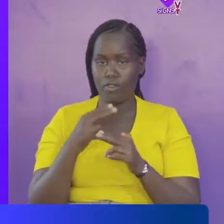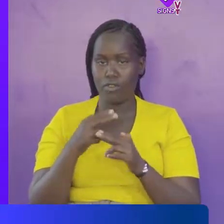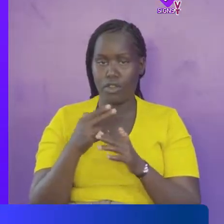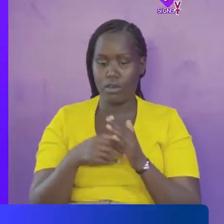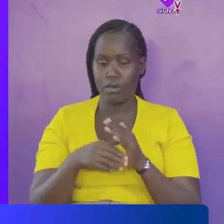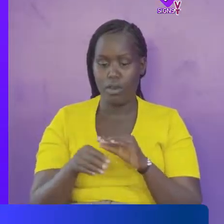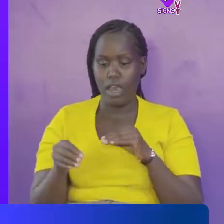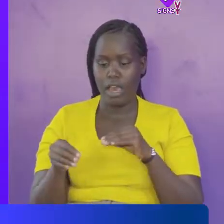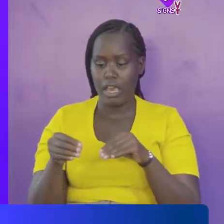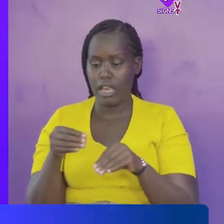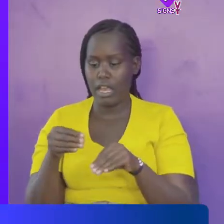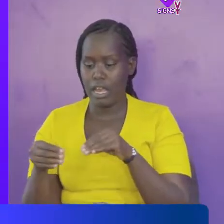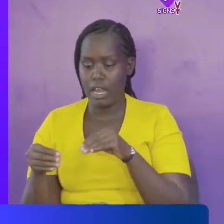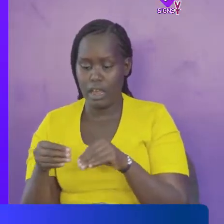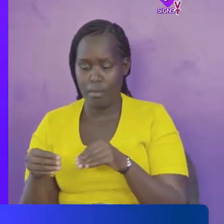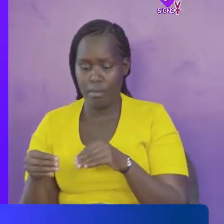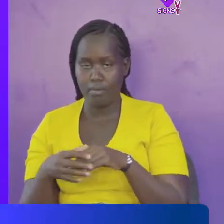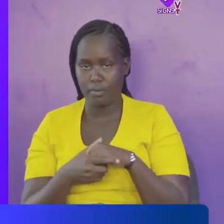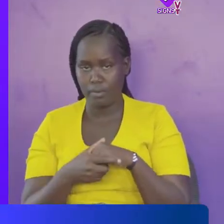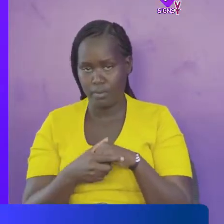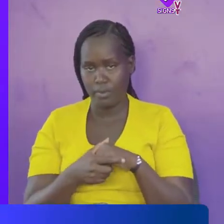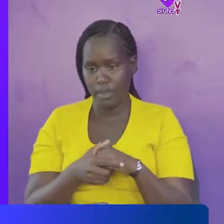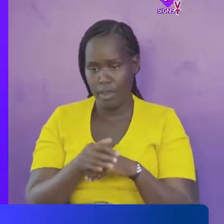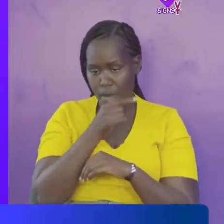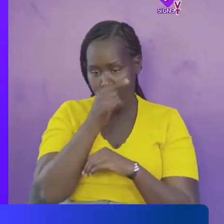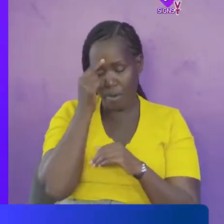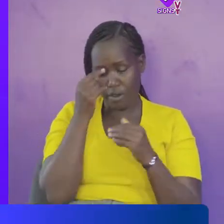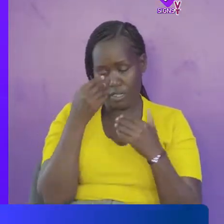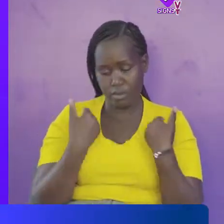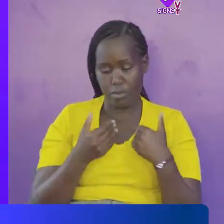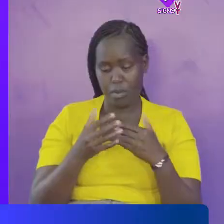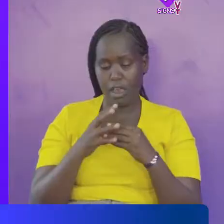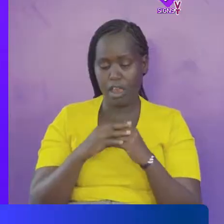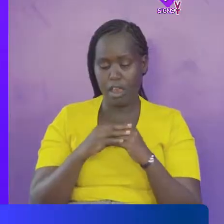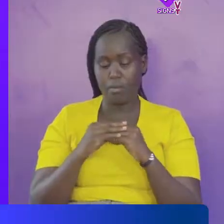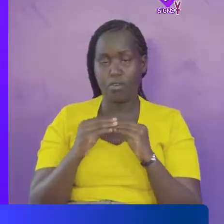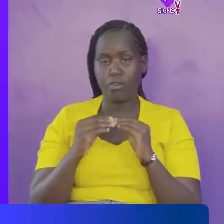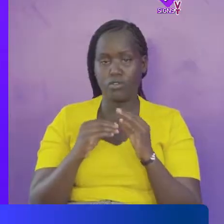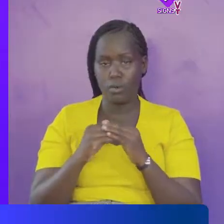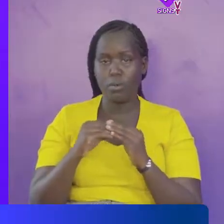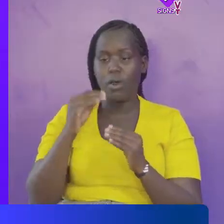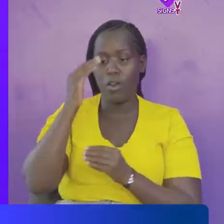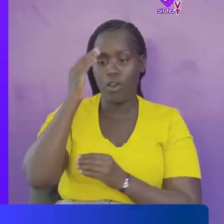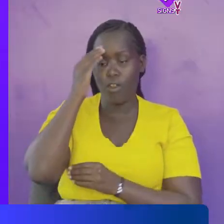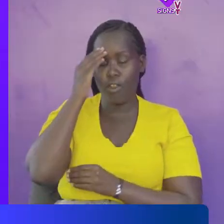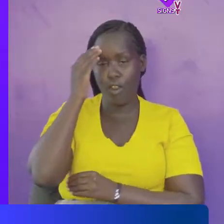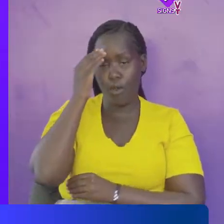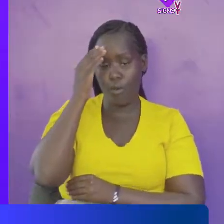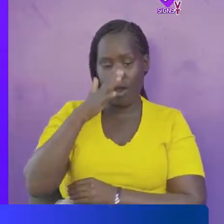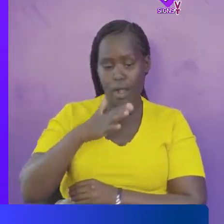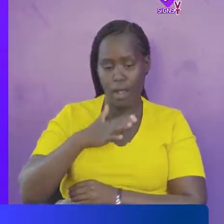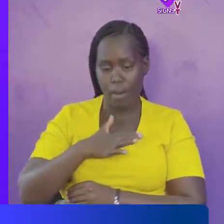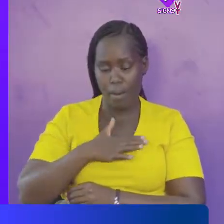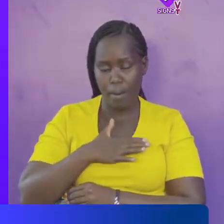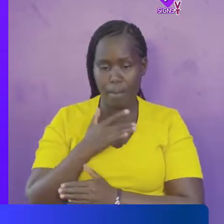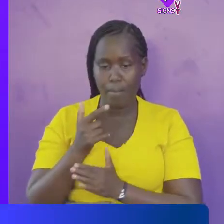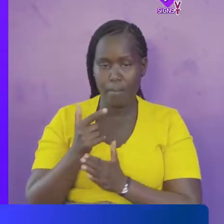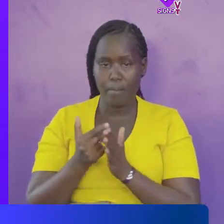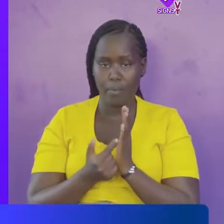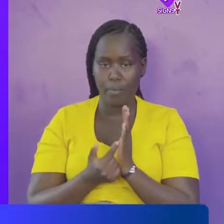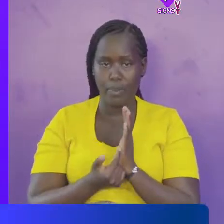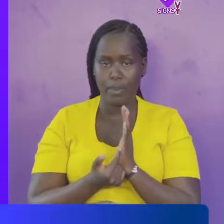Mulema, Mulemavu. Okay. Because I'm comfortable with that. At least you are recognizing my personality, my